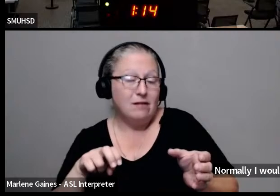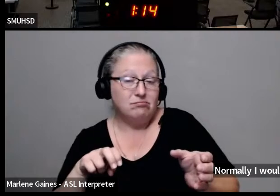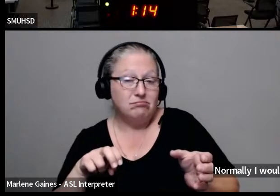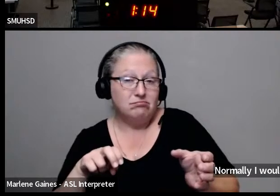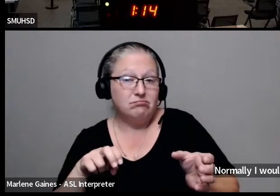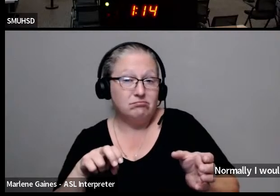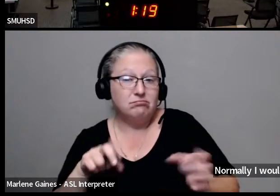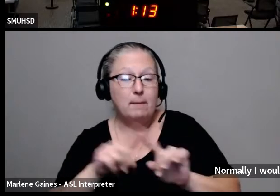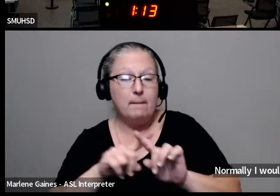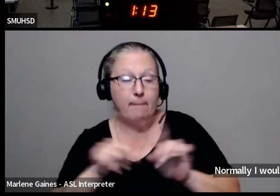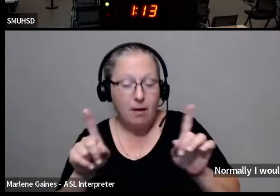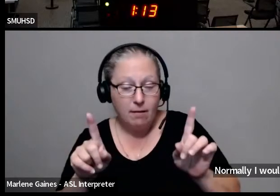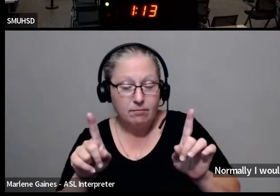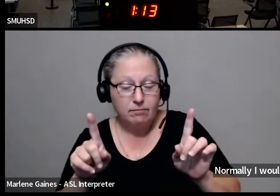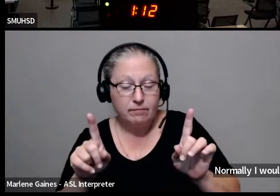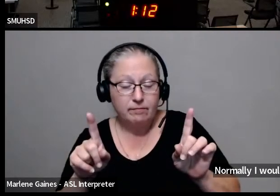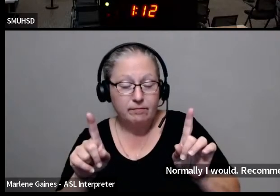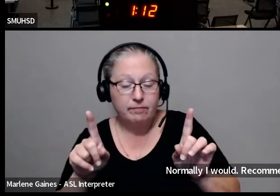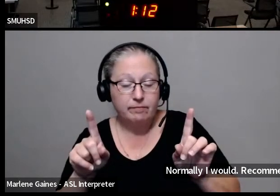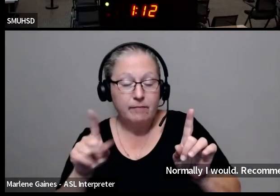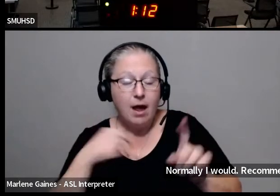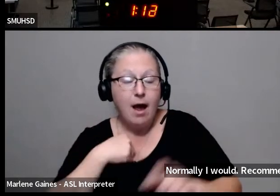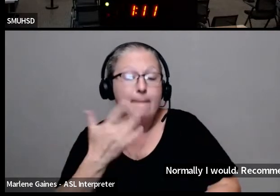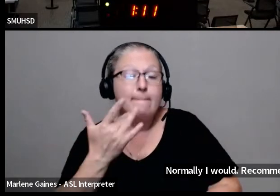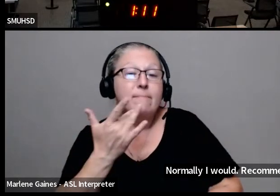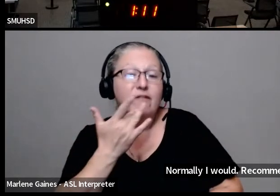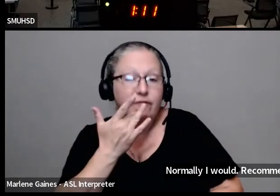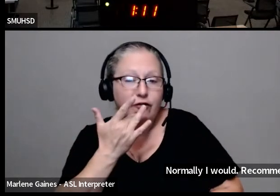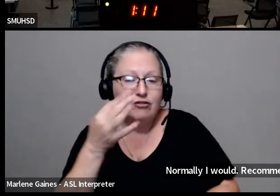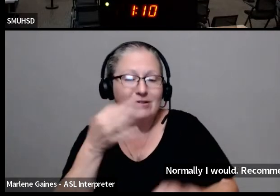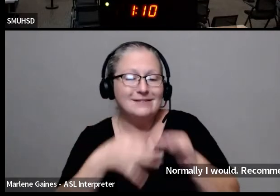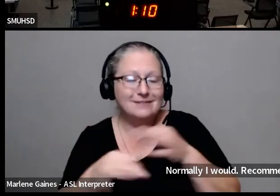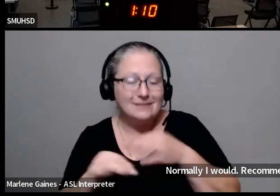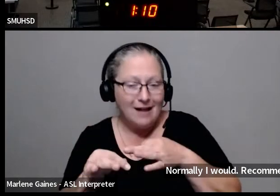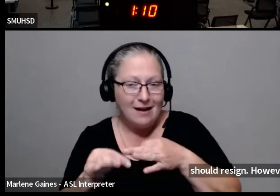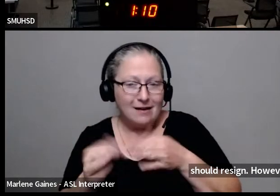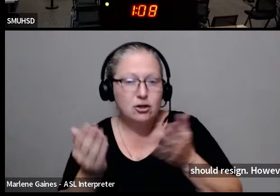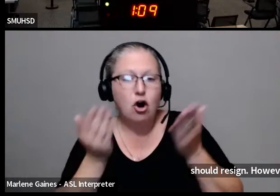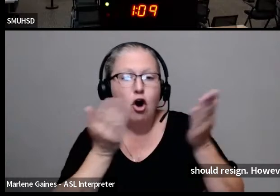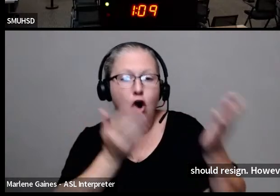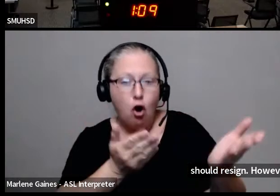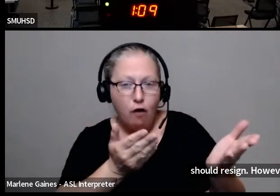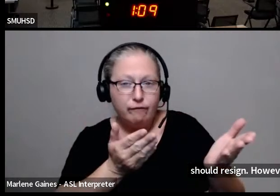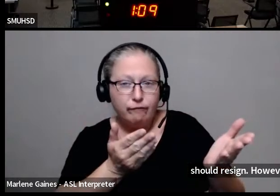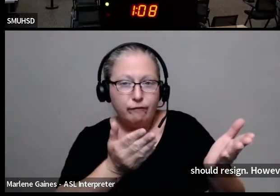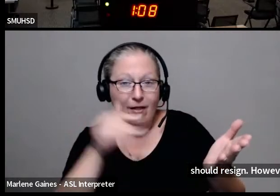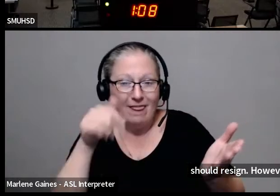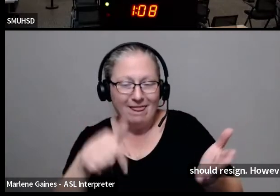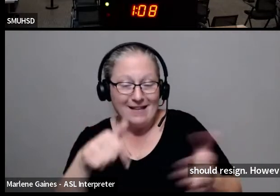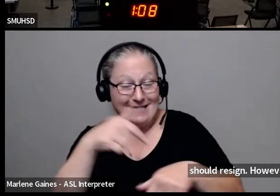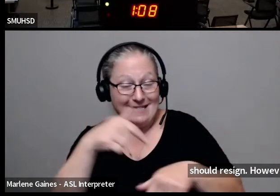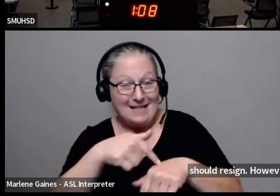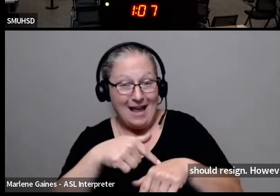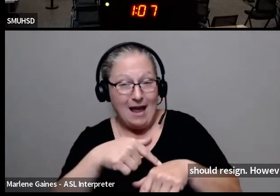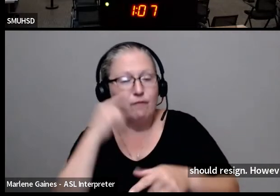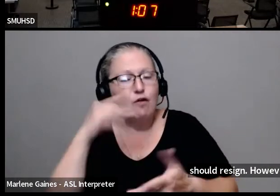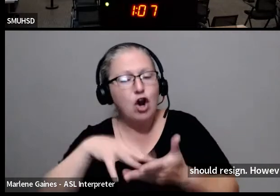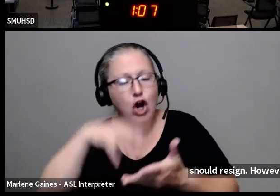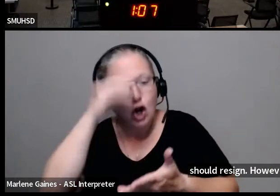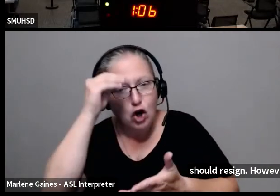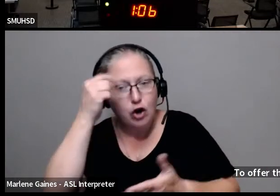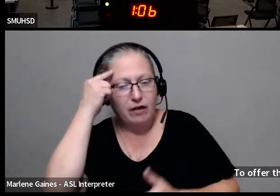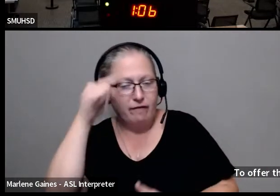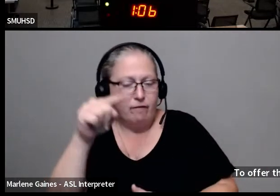However, I would prefer instead to offer this moment as a learning moment for